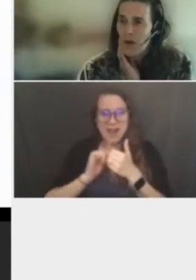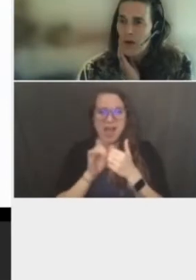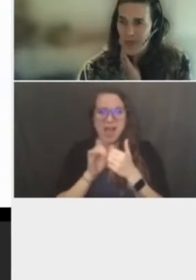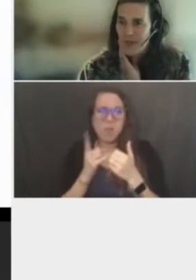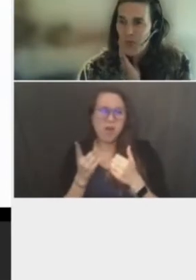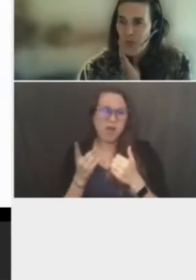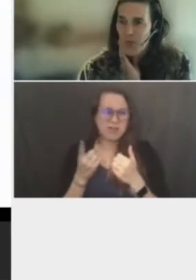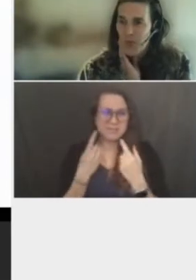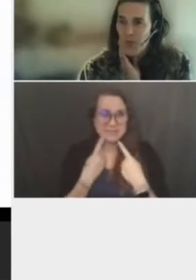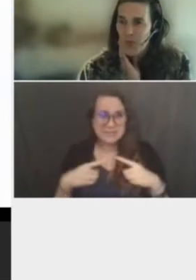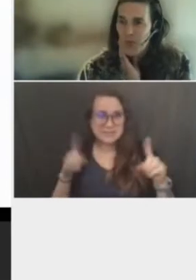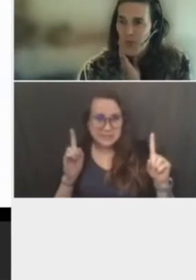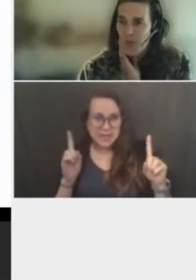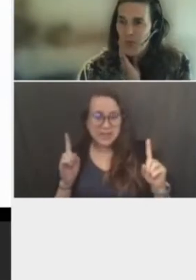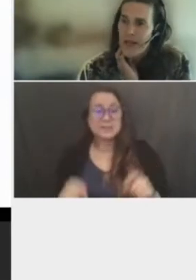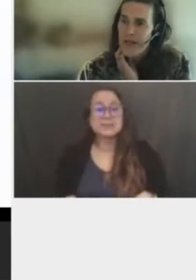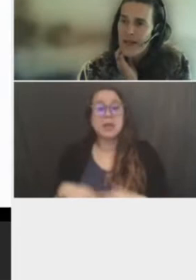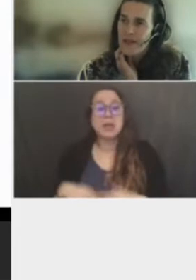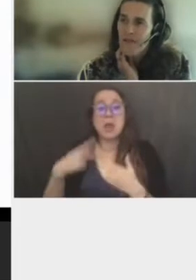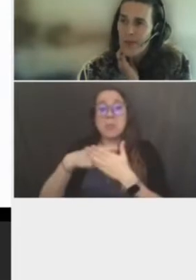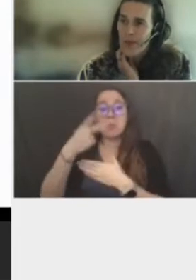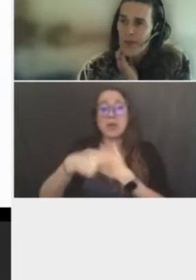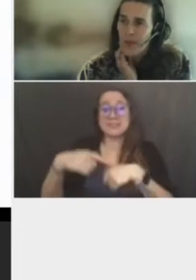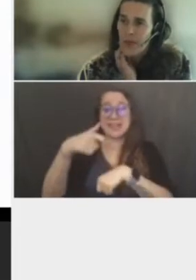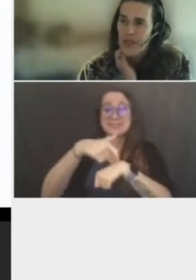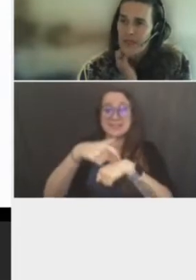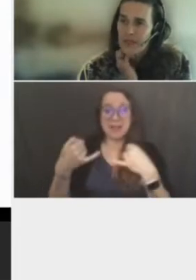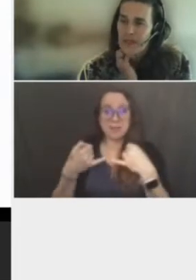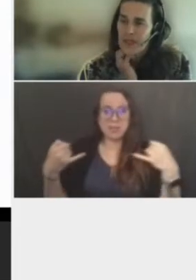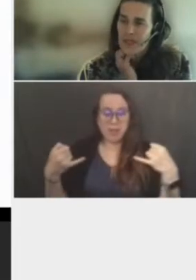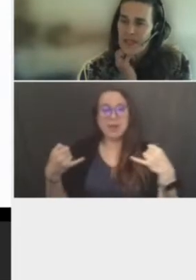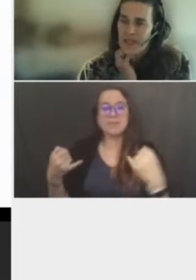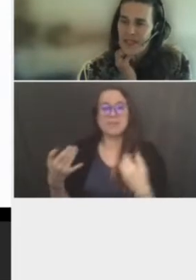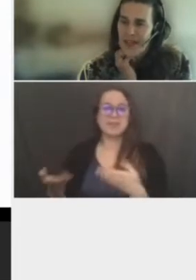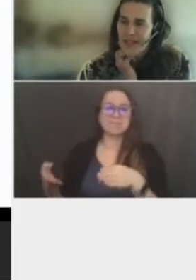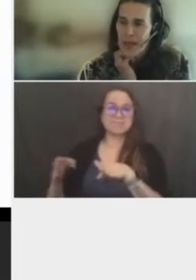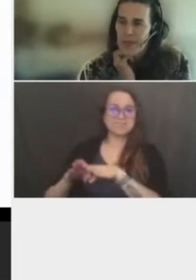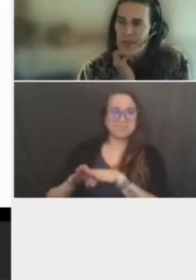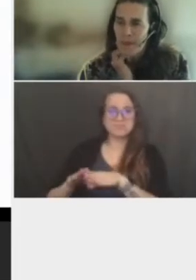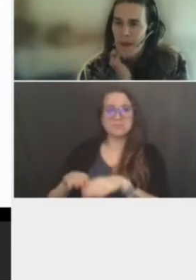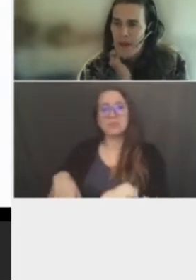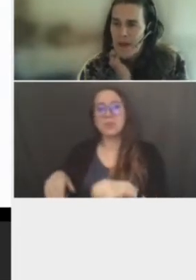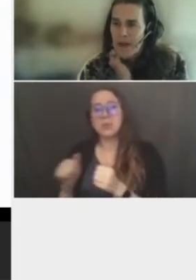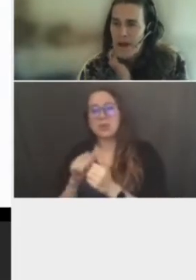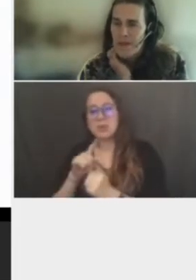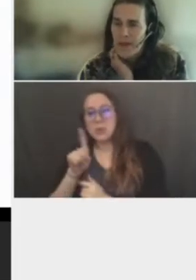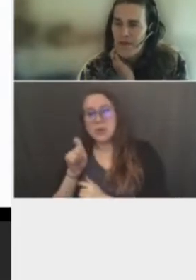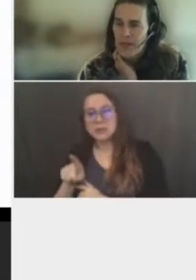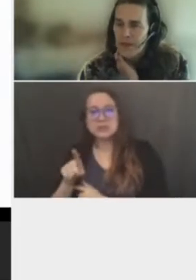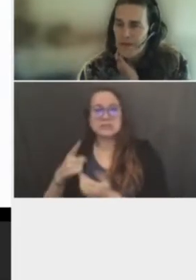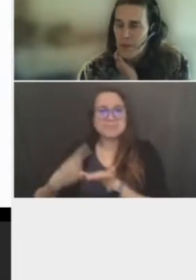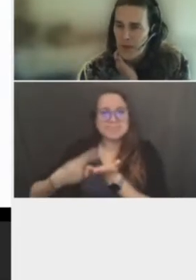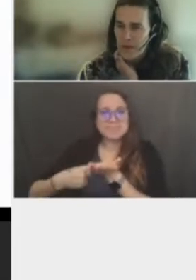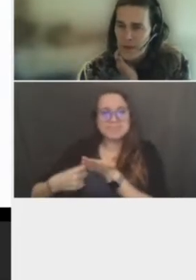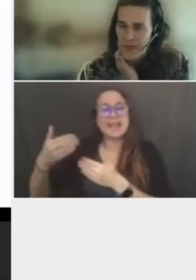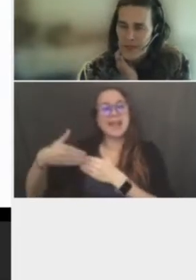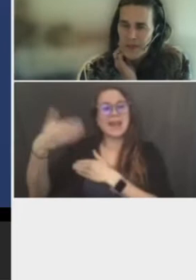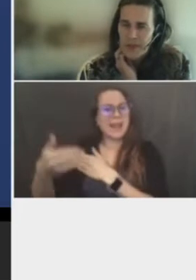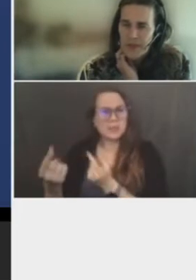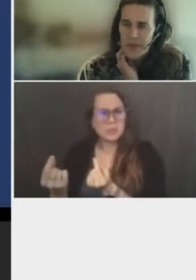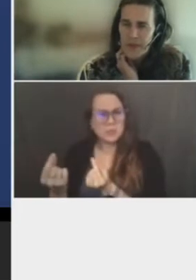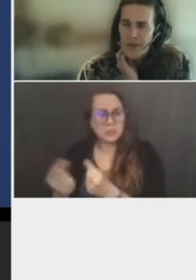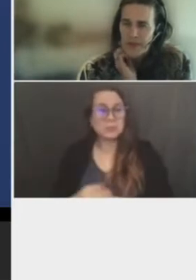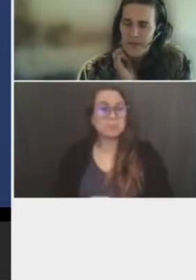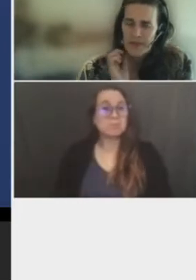this project, the project timeline, and then wrap up with questions, discussions, and next steps. If you'd like more